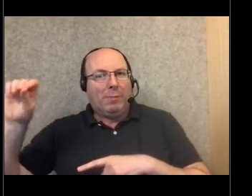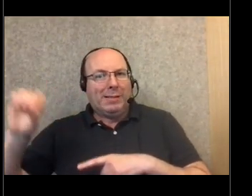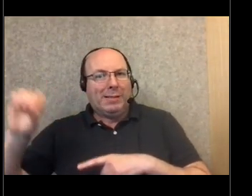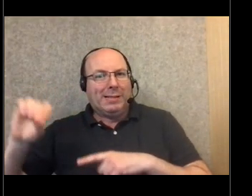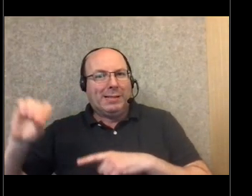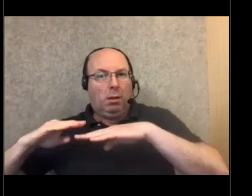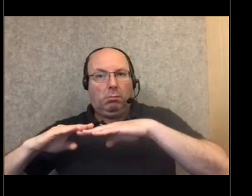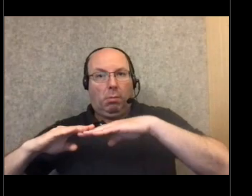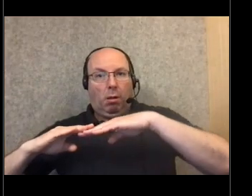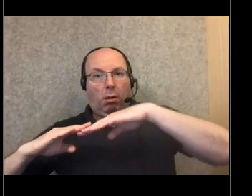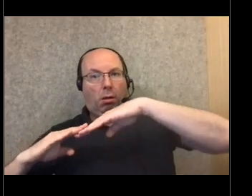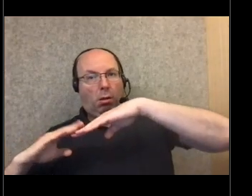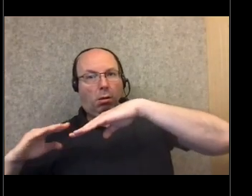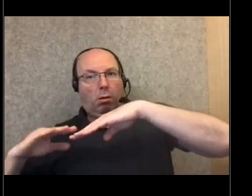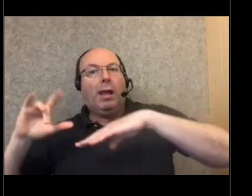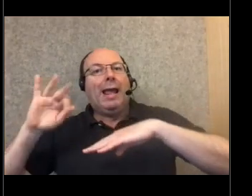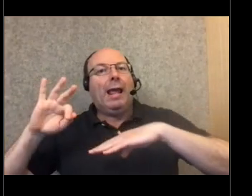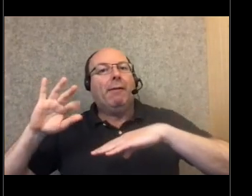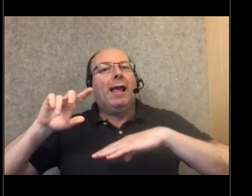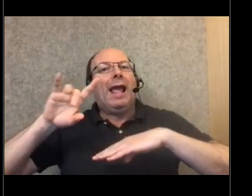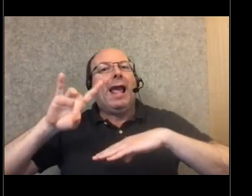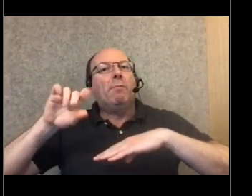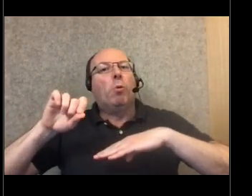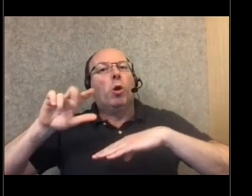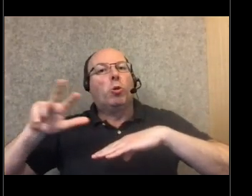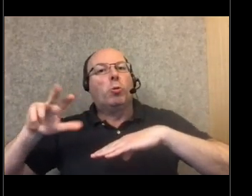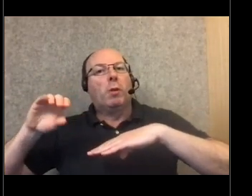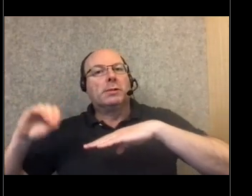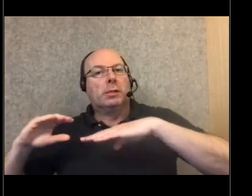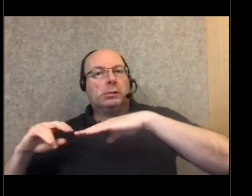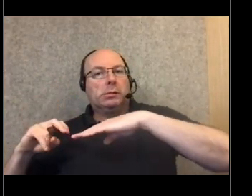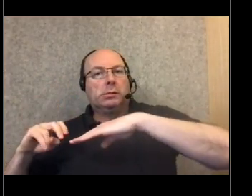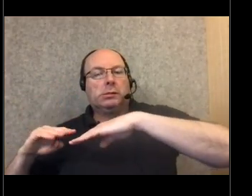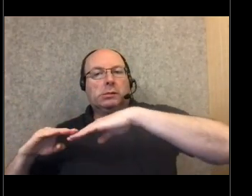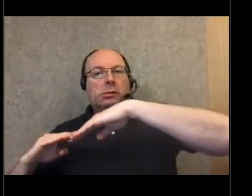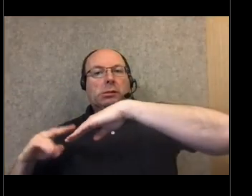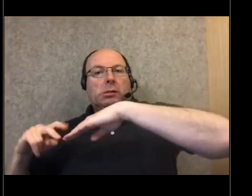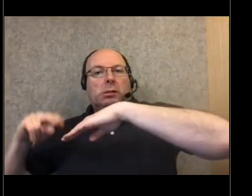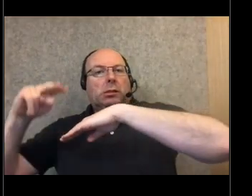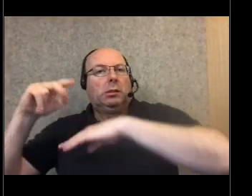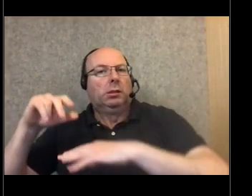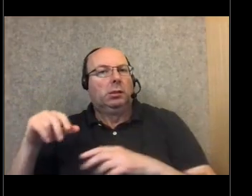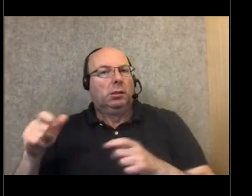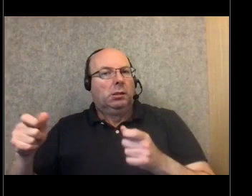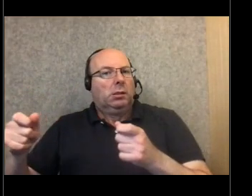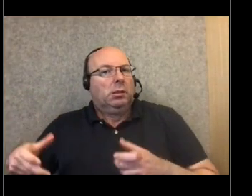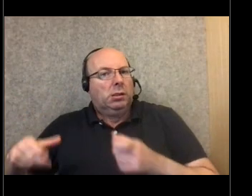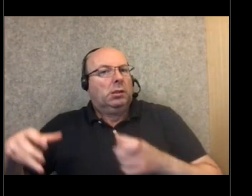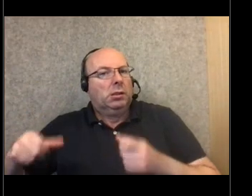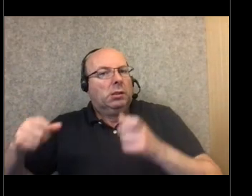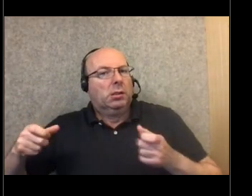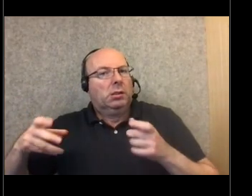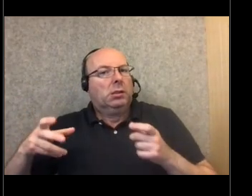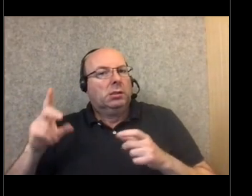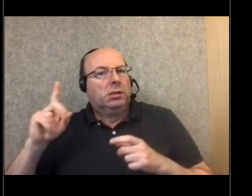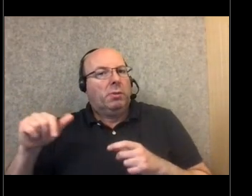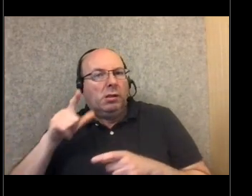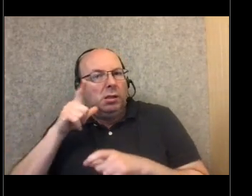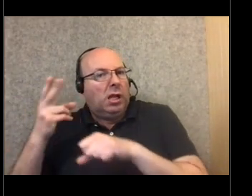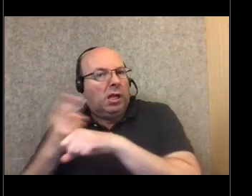Slopes steeper than 8.33% are not usable by most people with